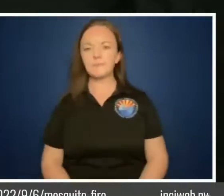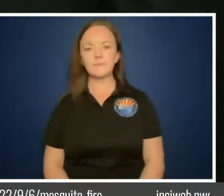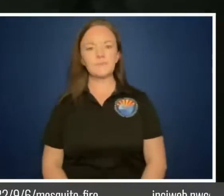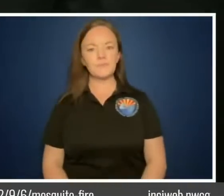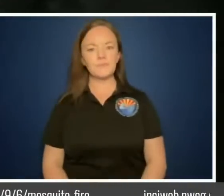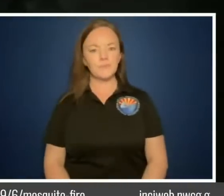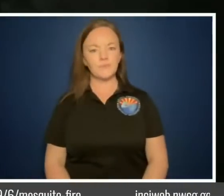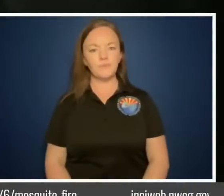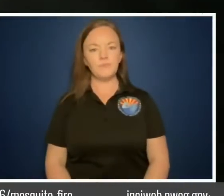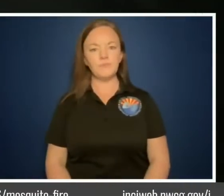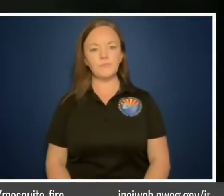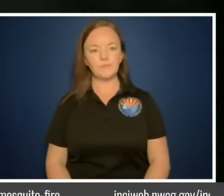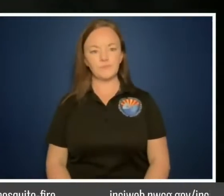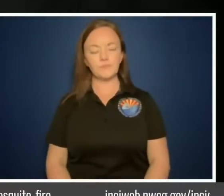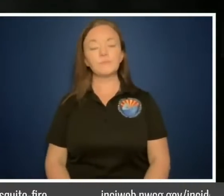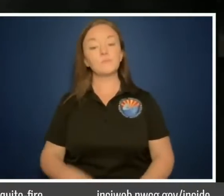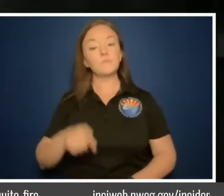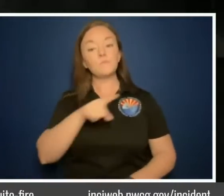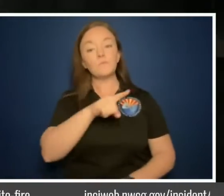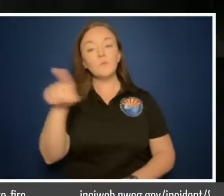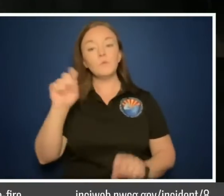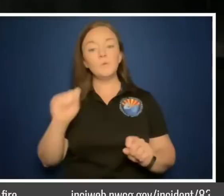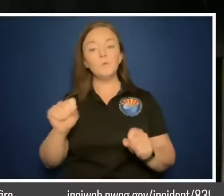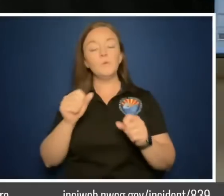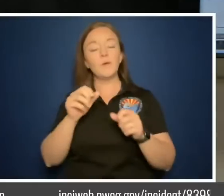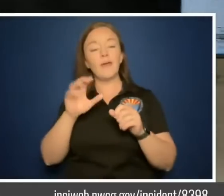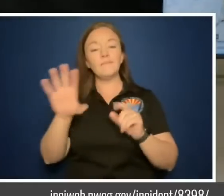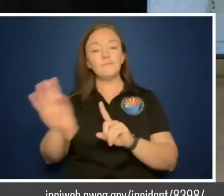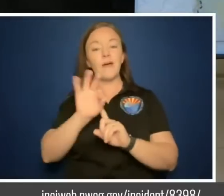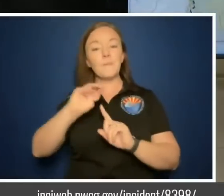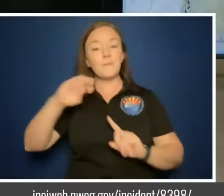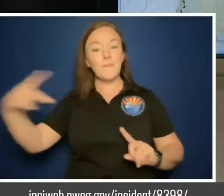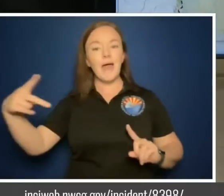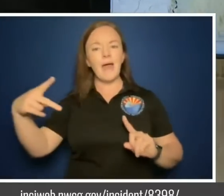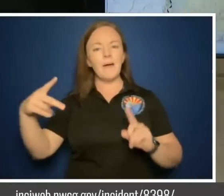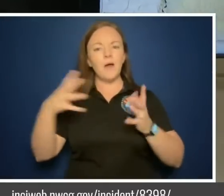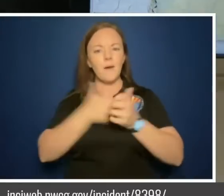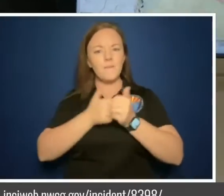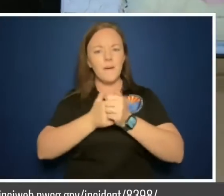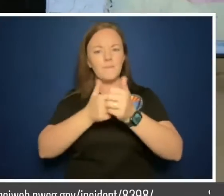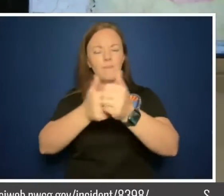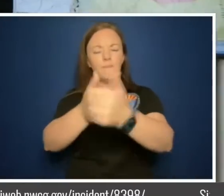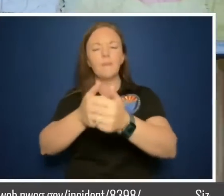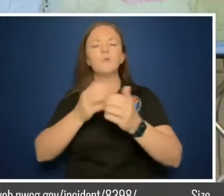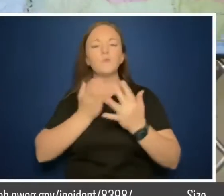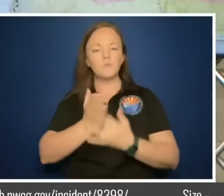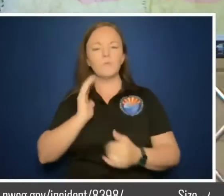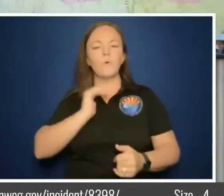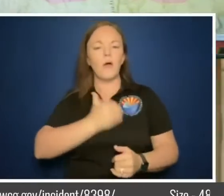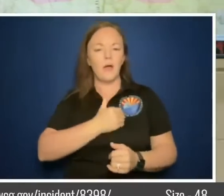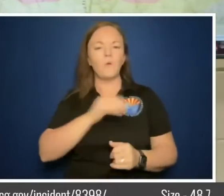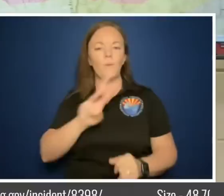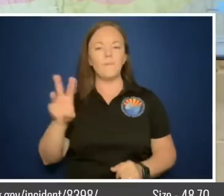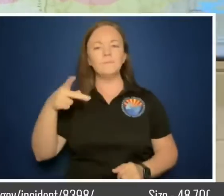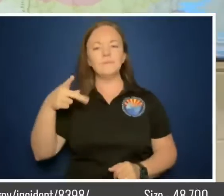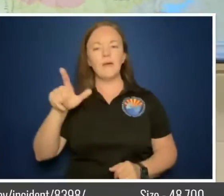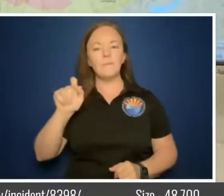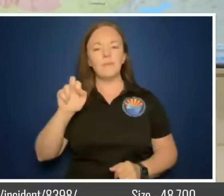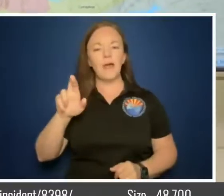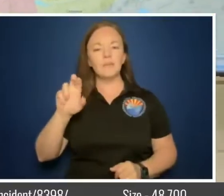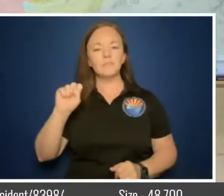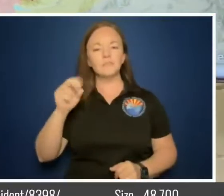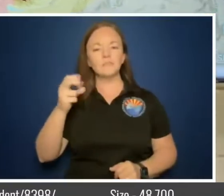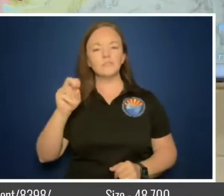Again, you can go to the live map through our social media platforms or to placersheriff.org. You'll